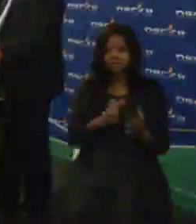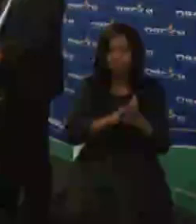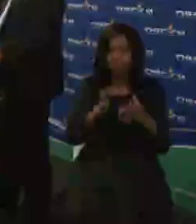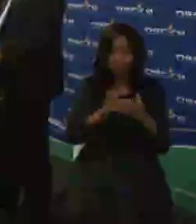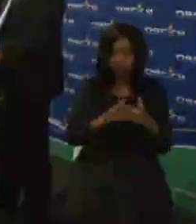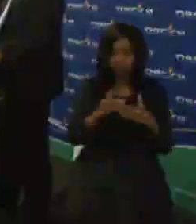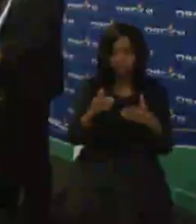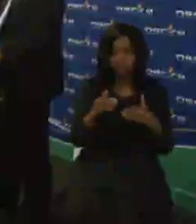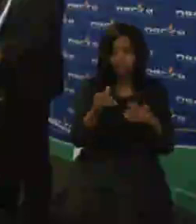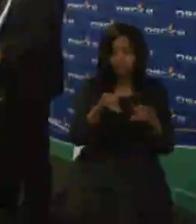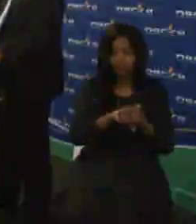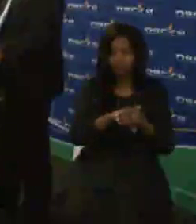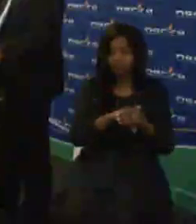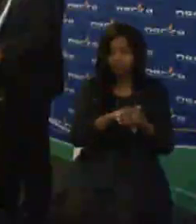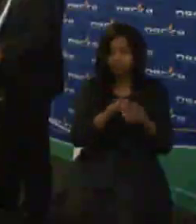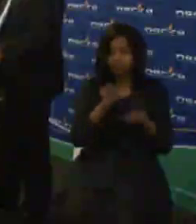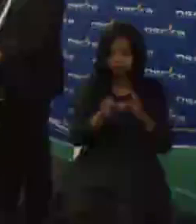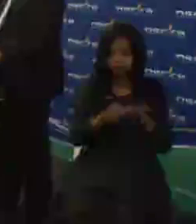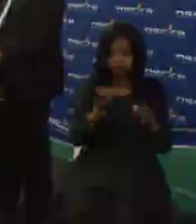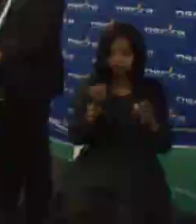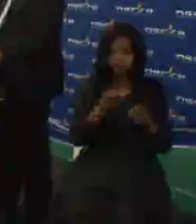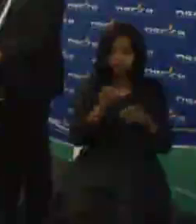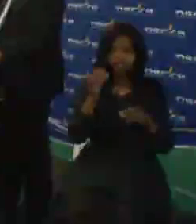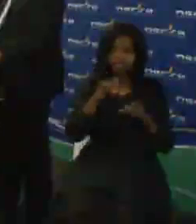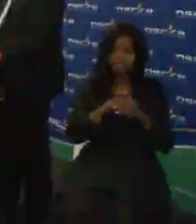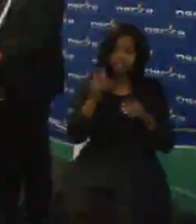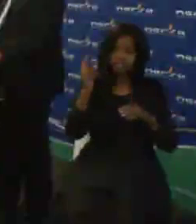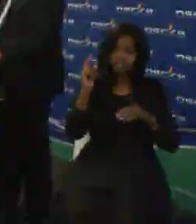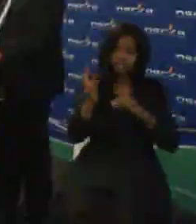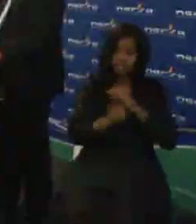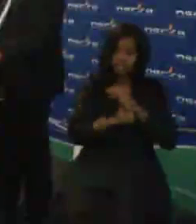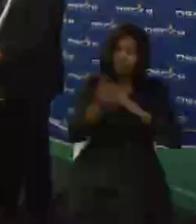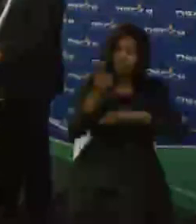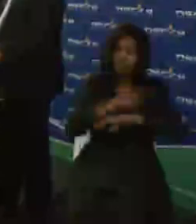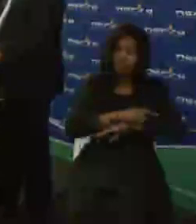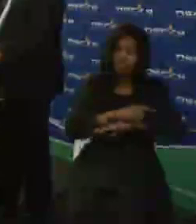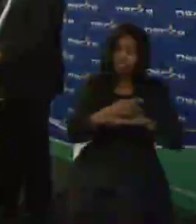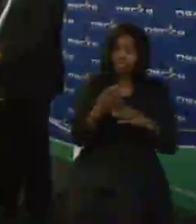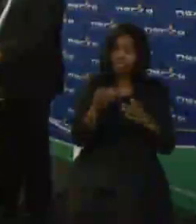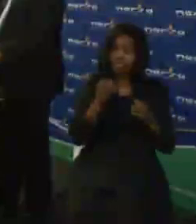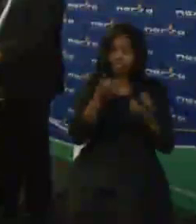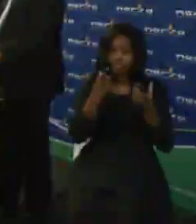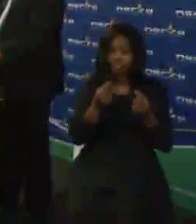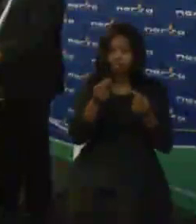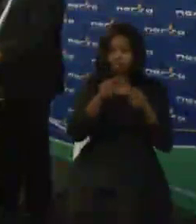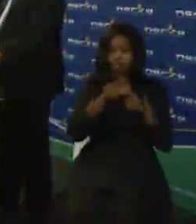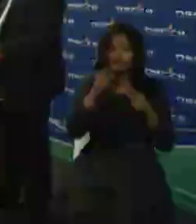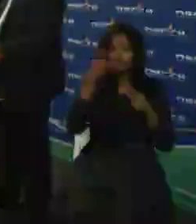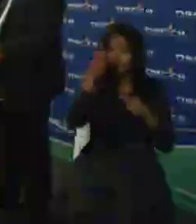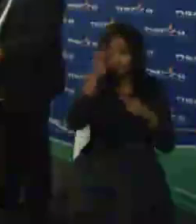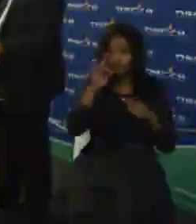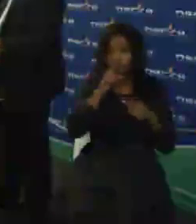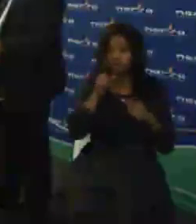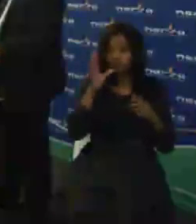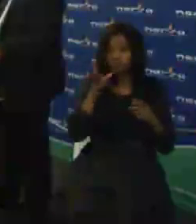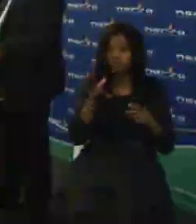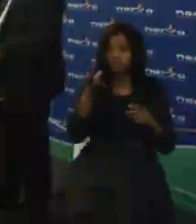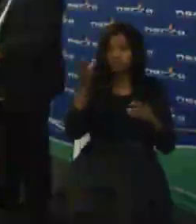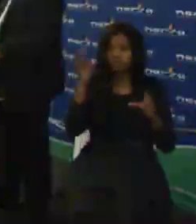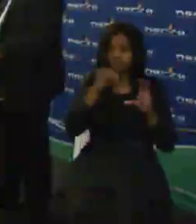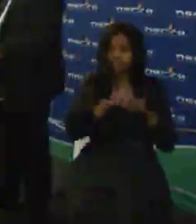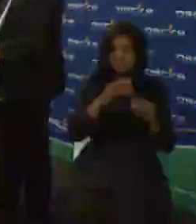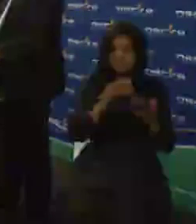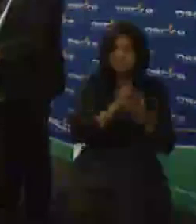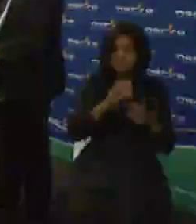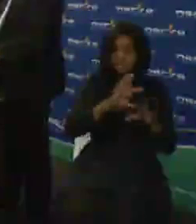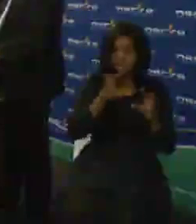further in jeopardy. And at the end of the day, what it does do to government is that they would have to step in and then take over